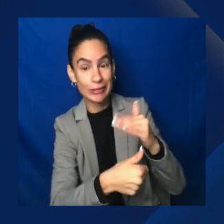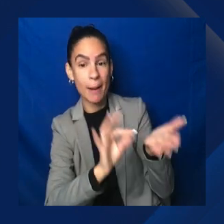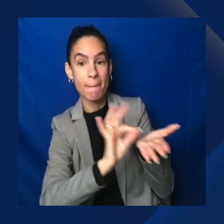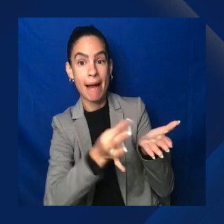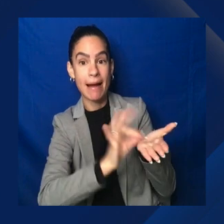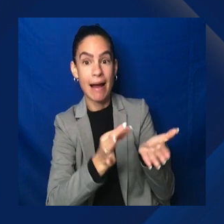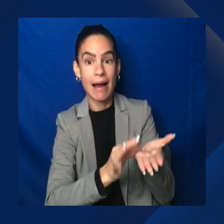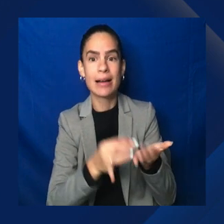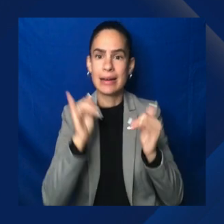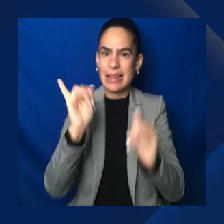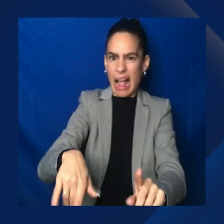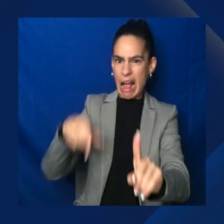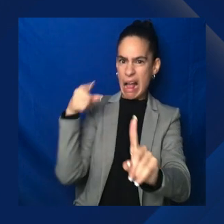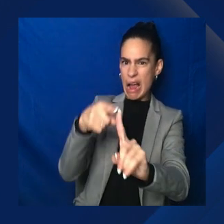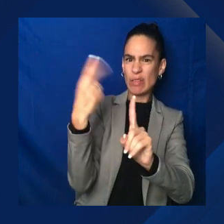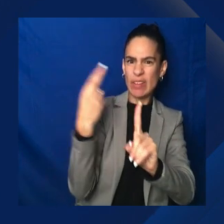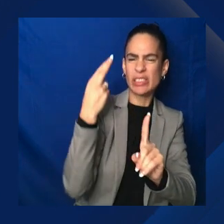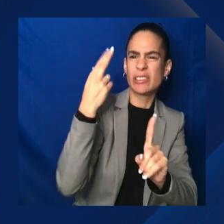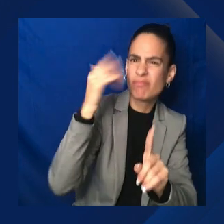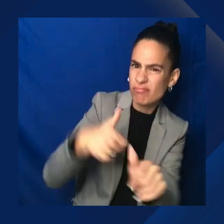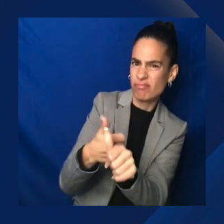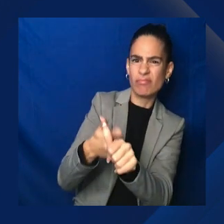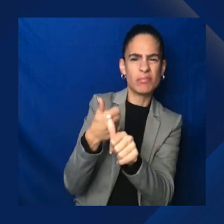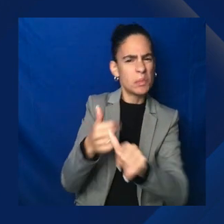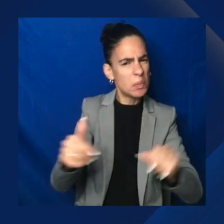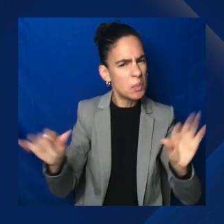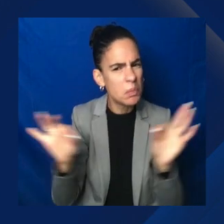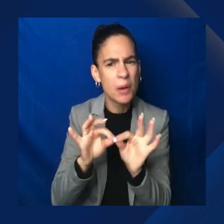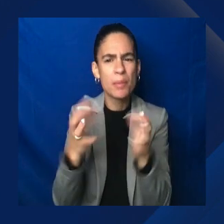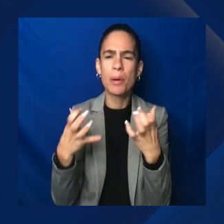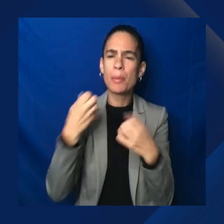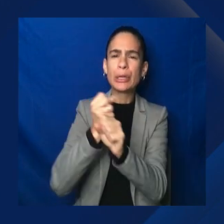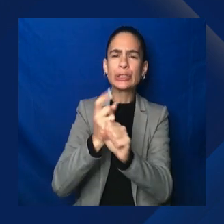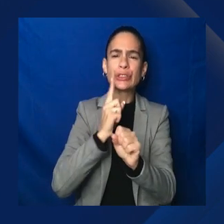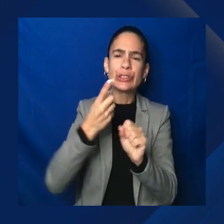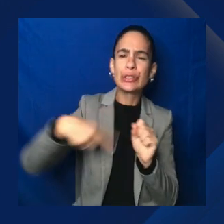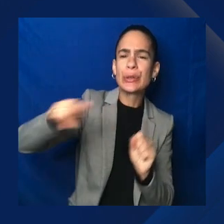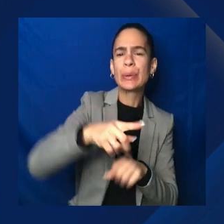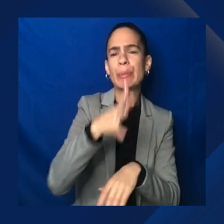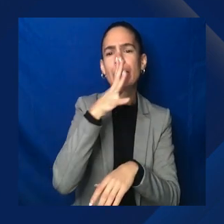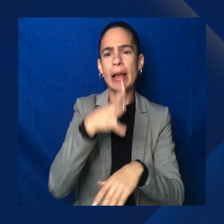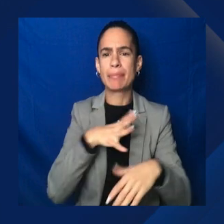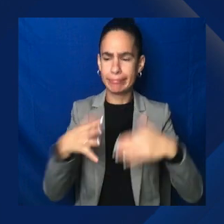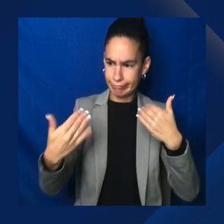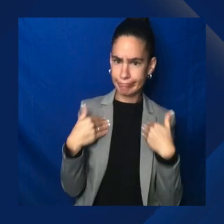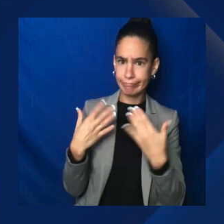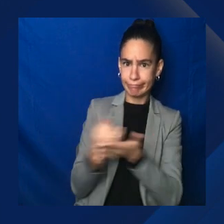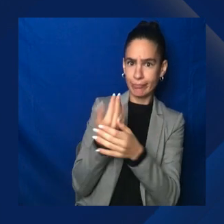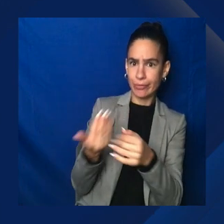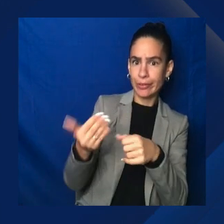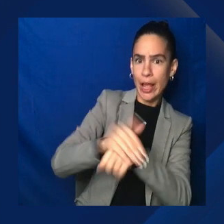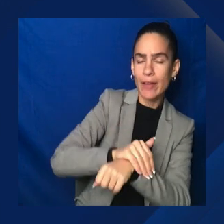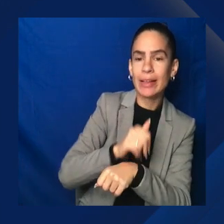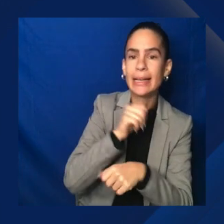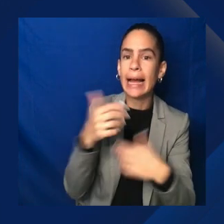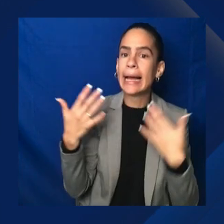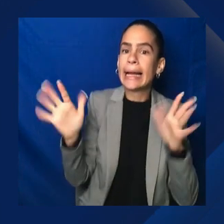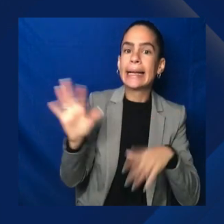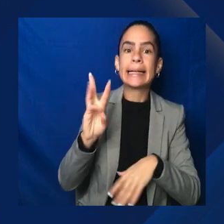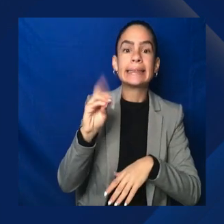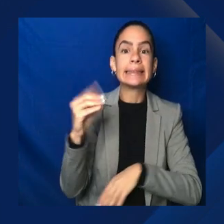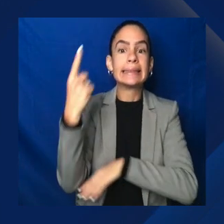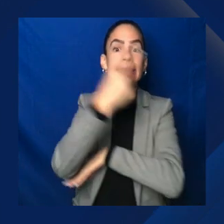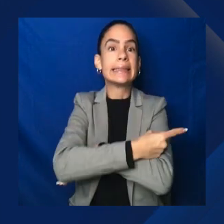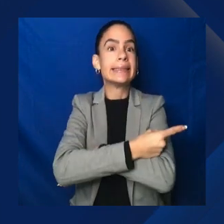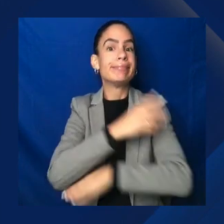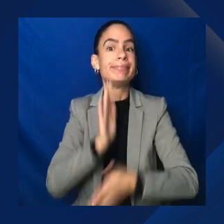important that women have this coverage, and not just 60 days after birth, but a year after birth, because many